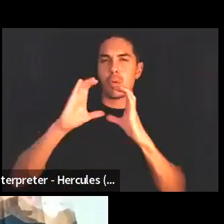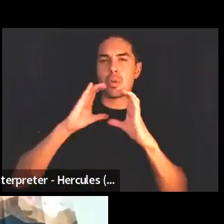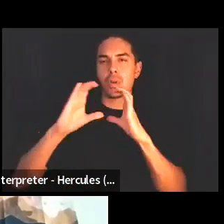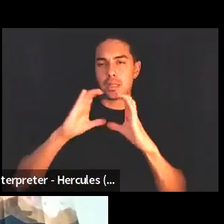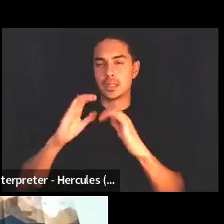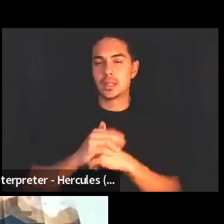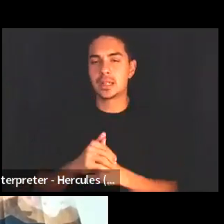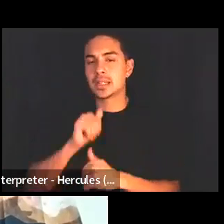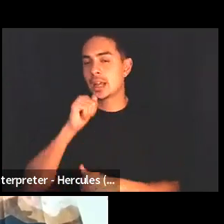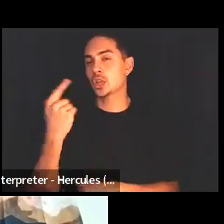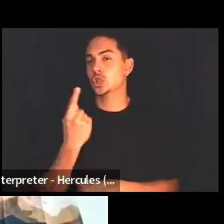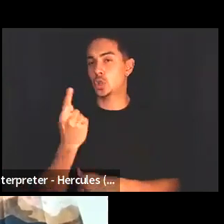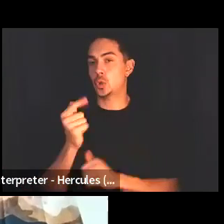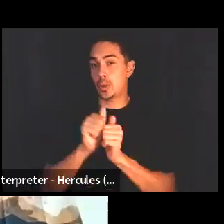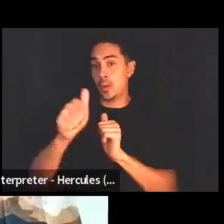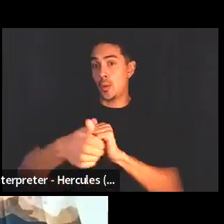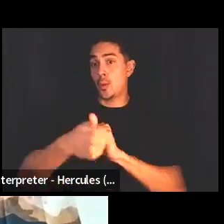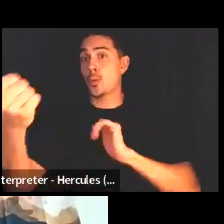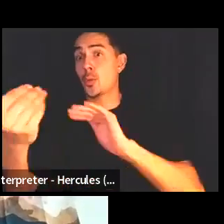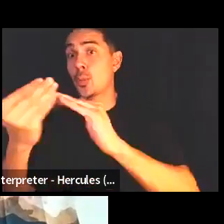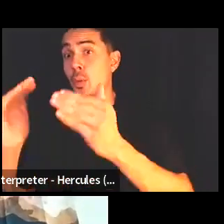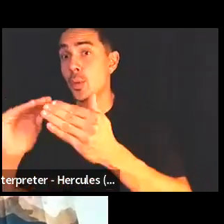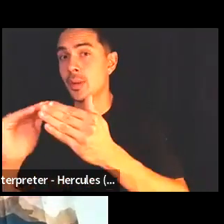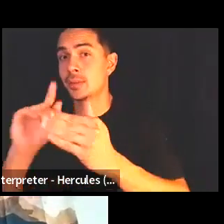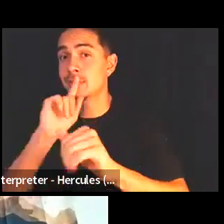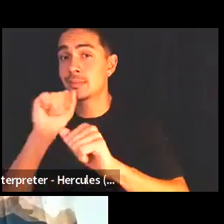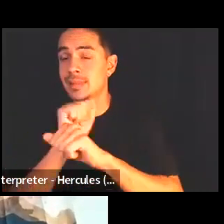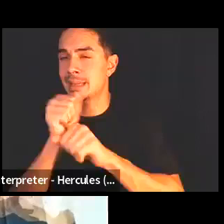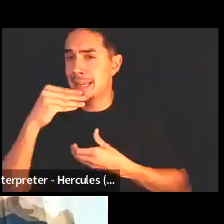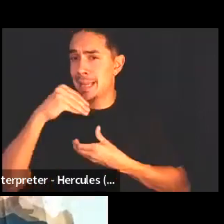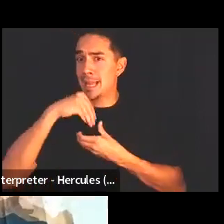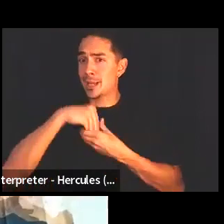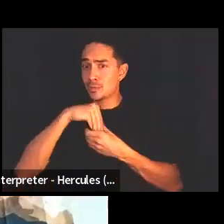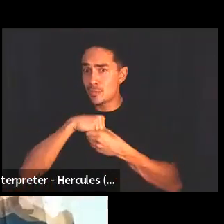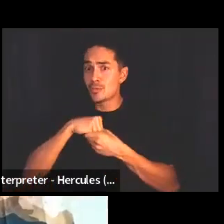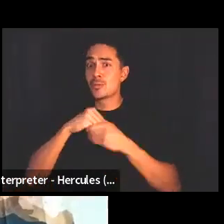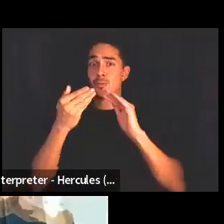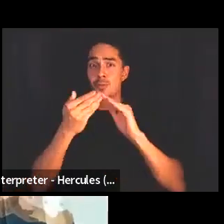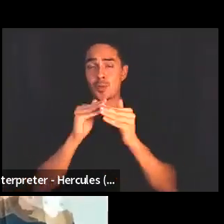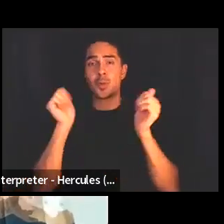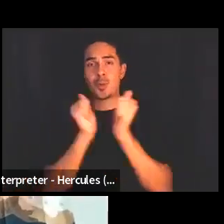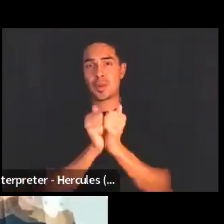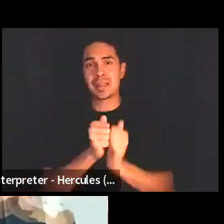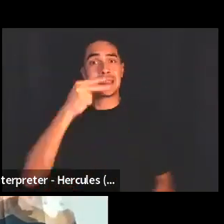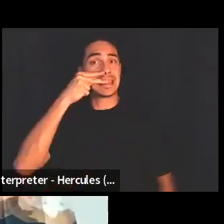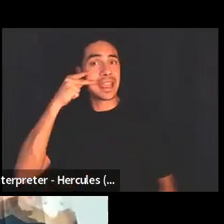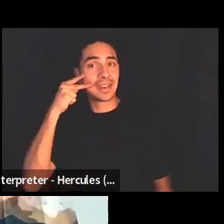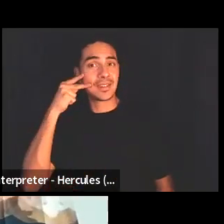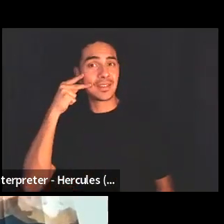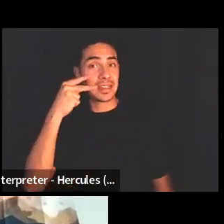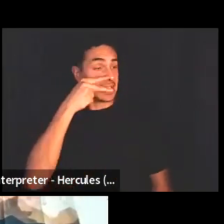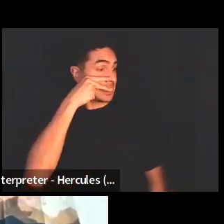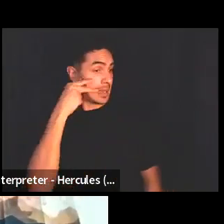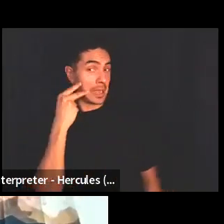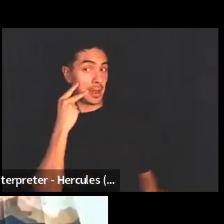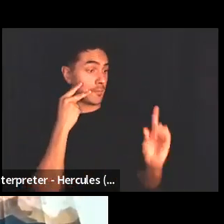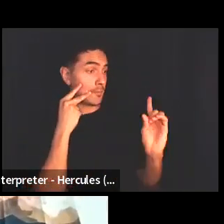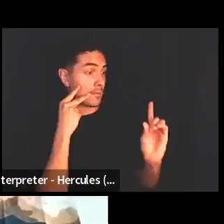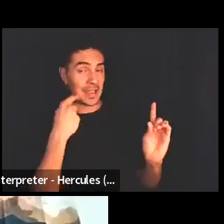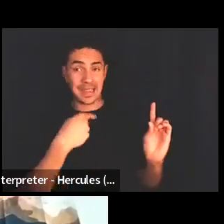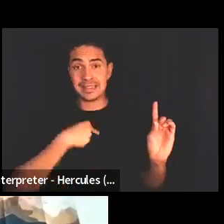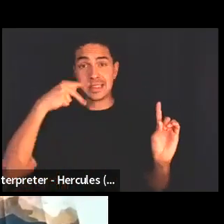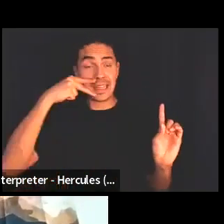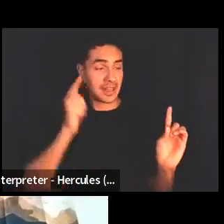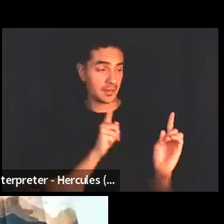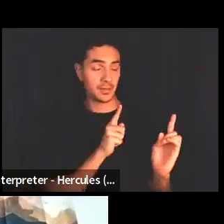other communities, it's internal with other Natives. That's where it can be sometimes the most